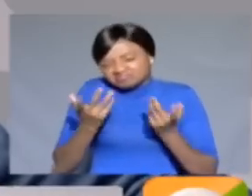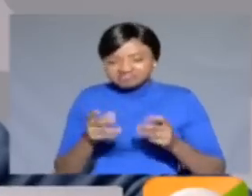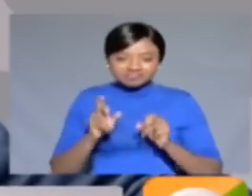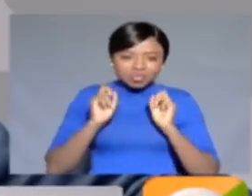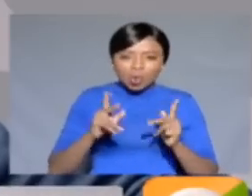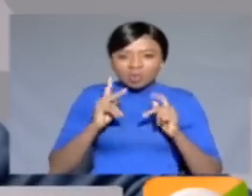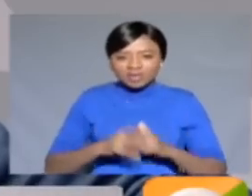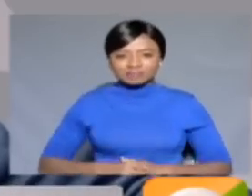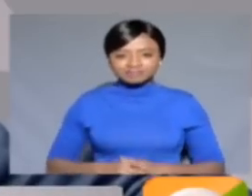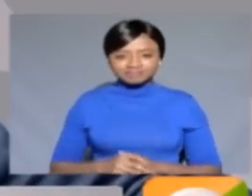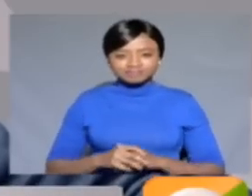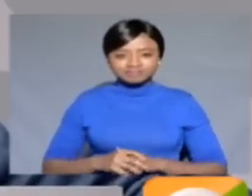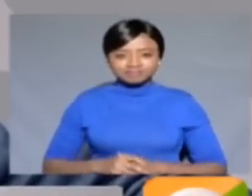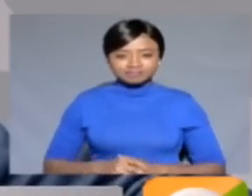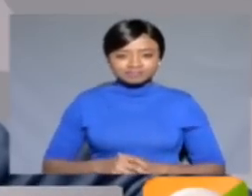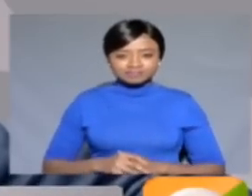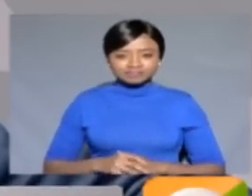I've got